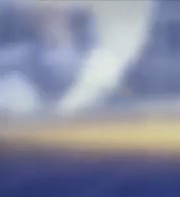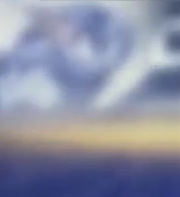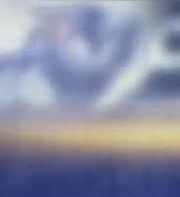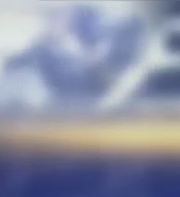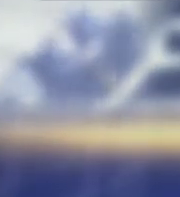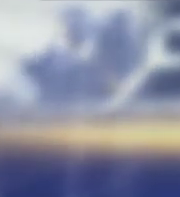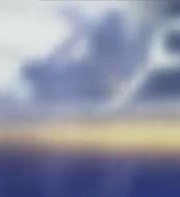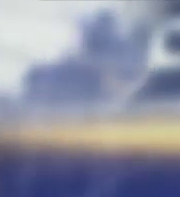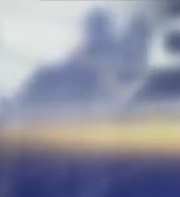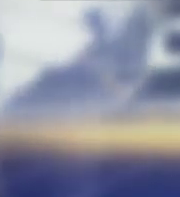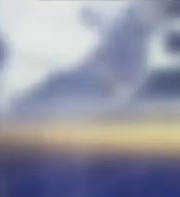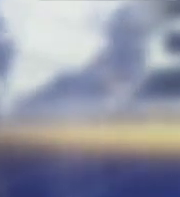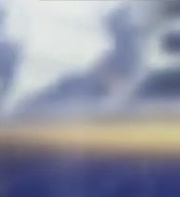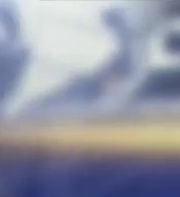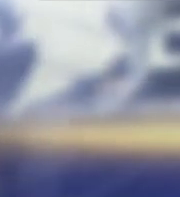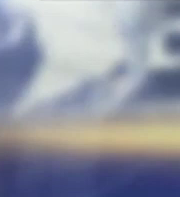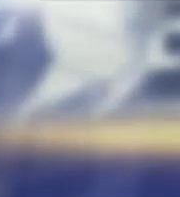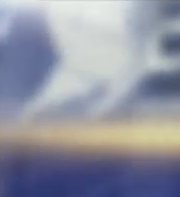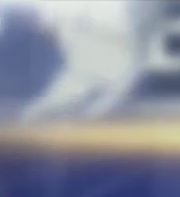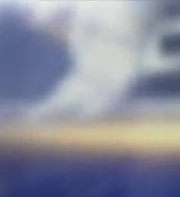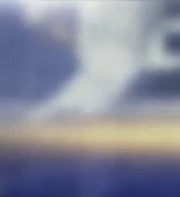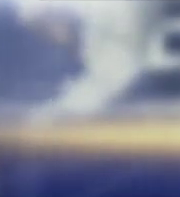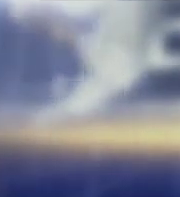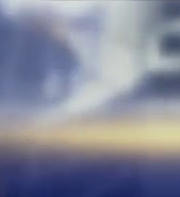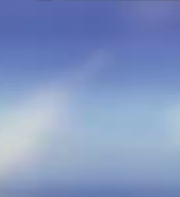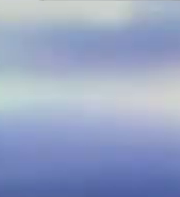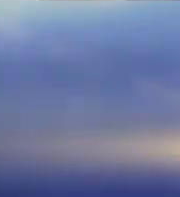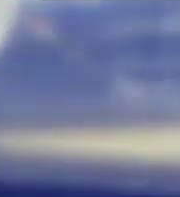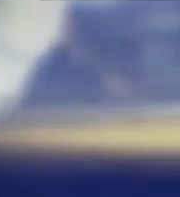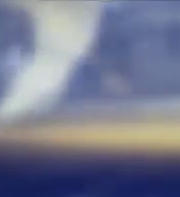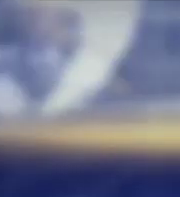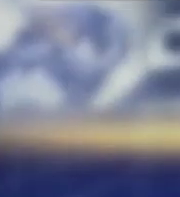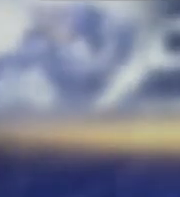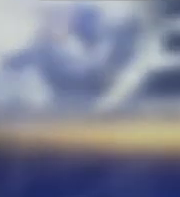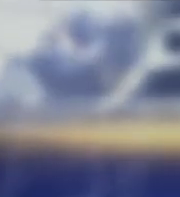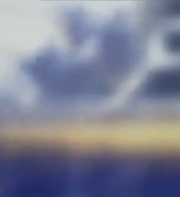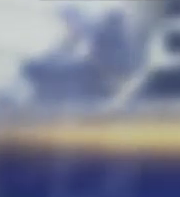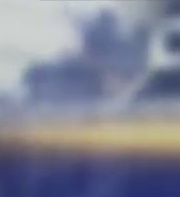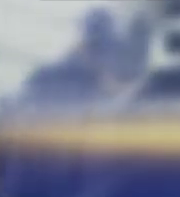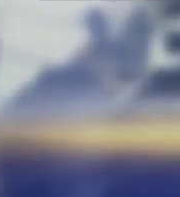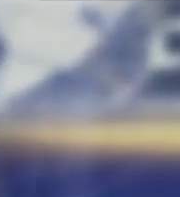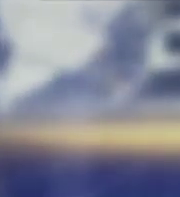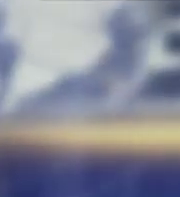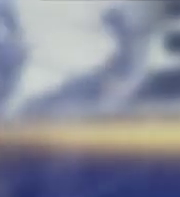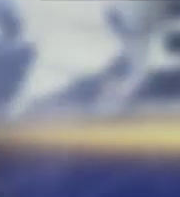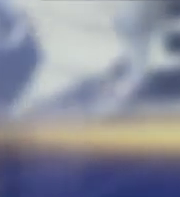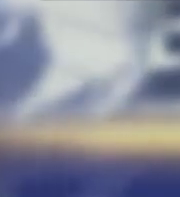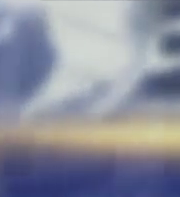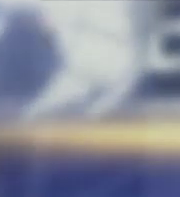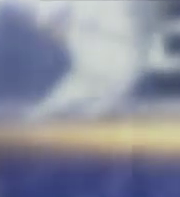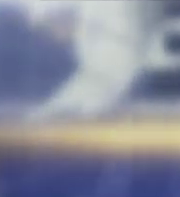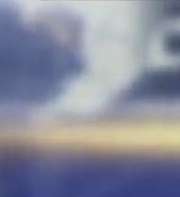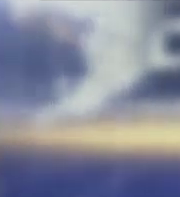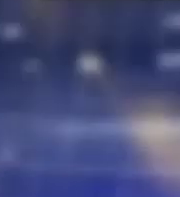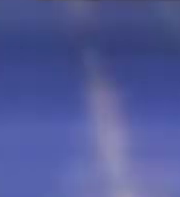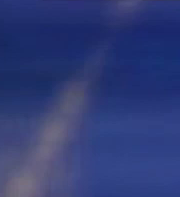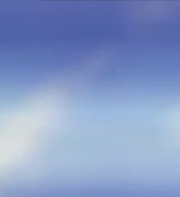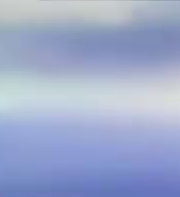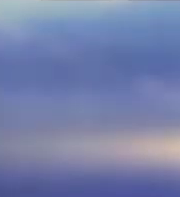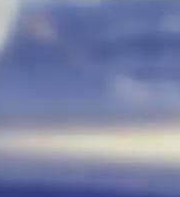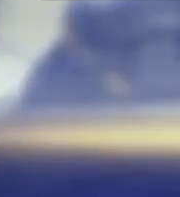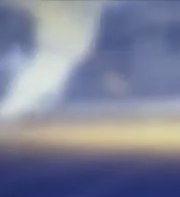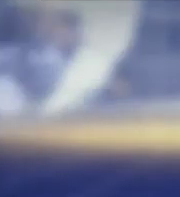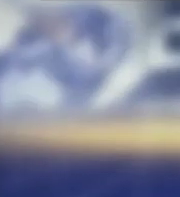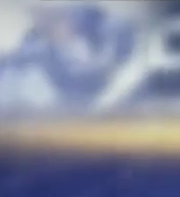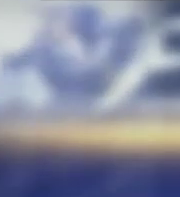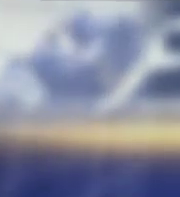And hospitality workers, entrepreneurs, students, and teachers in Haiti are set to become empowered with much-needed training when